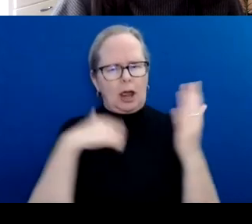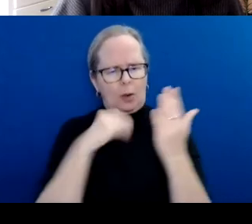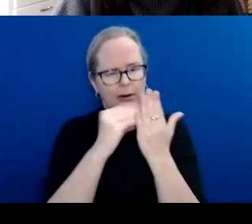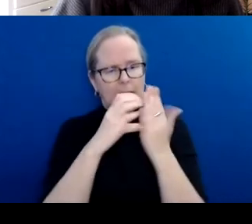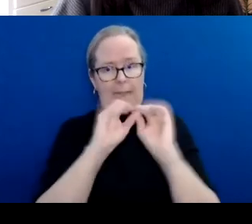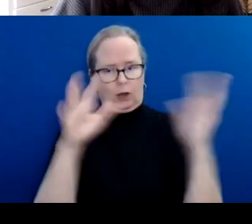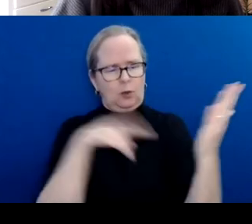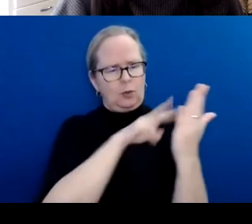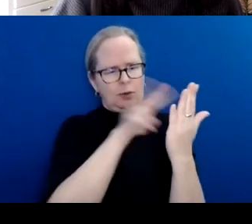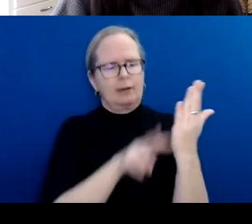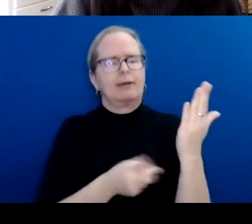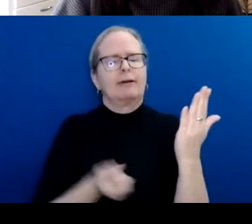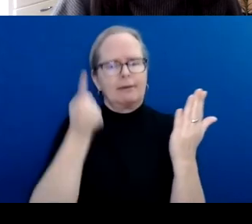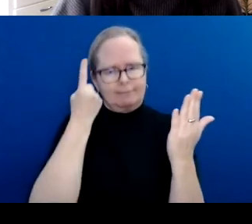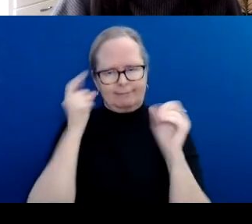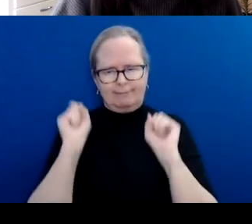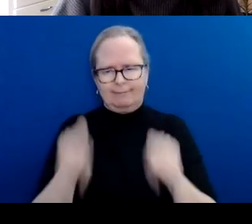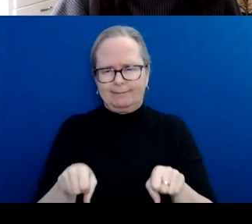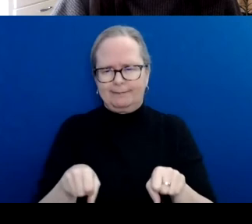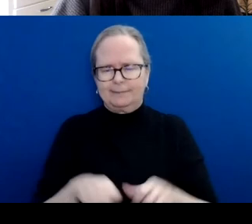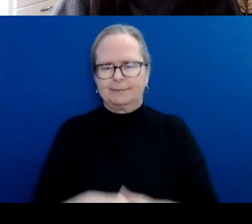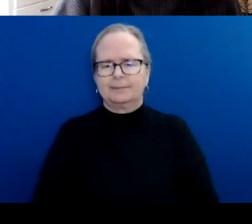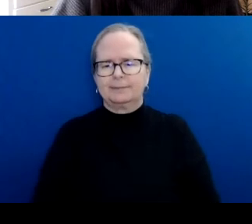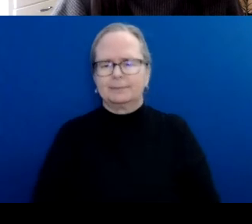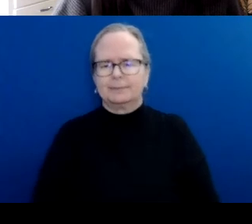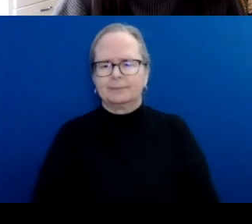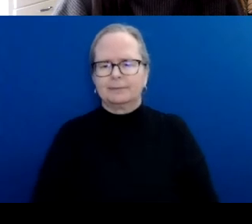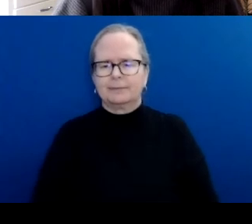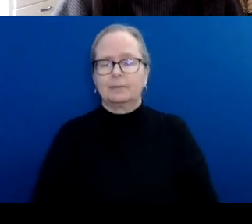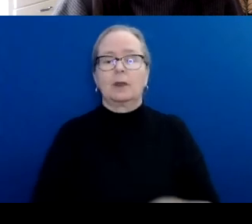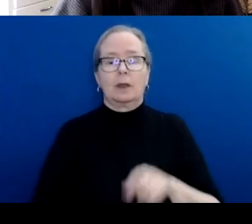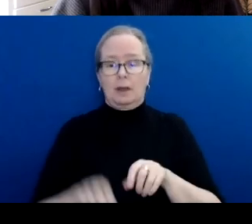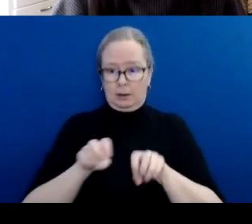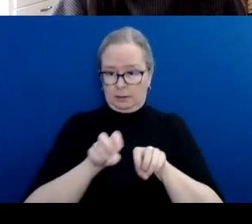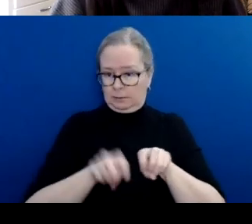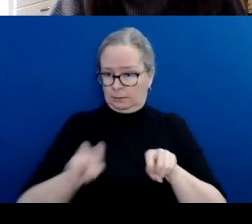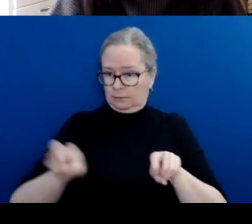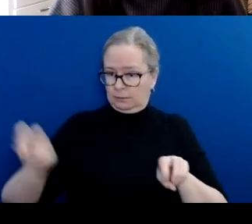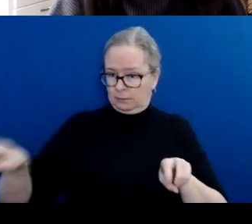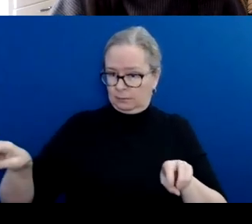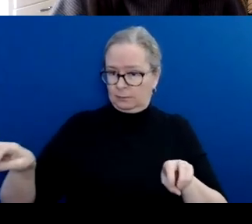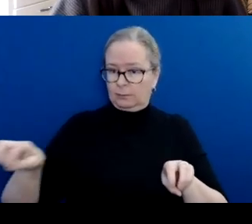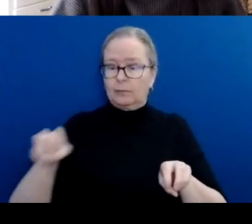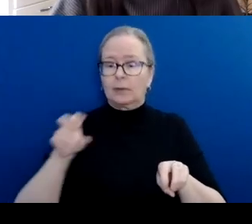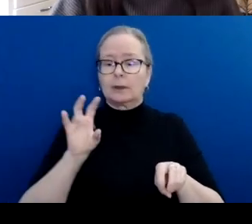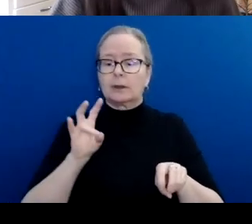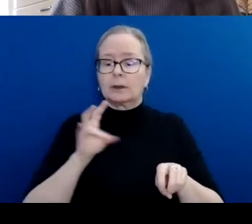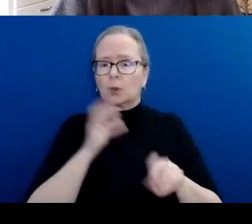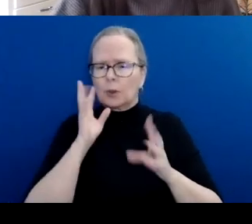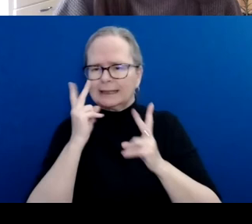The assessors should be able to see a logical through-line that connects your practice, proposal, and goals.